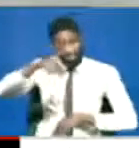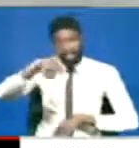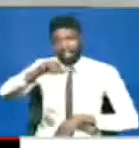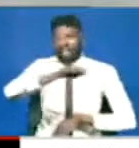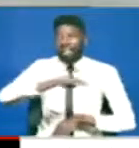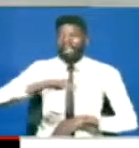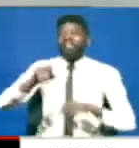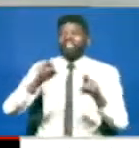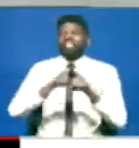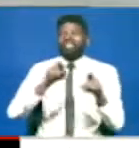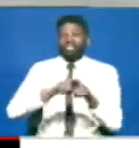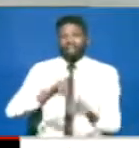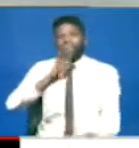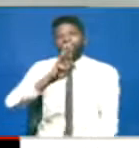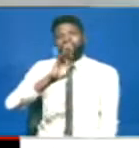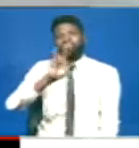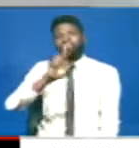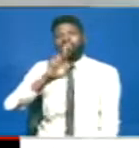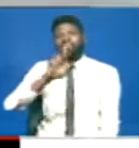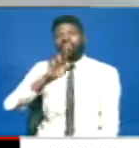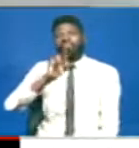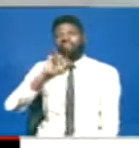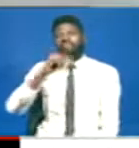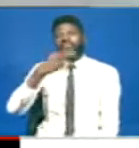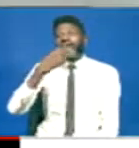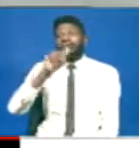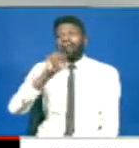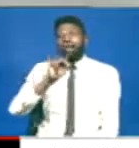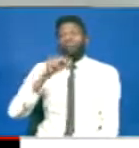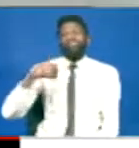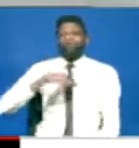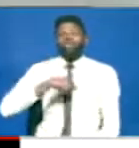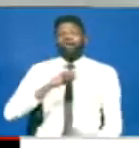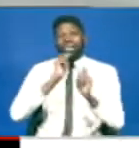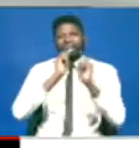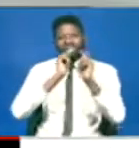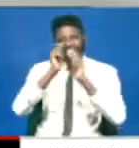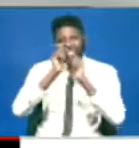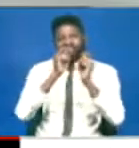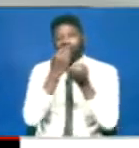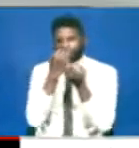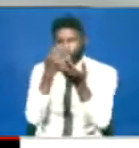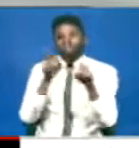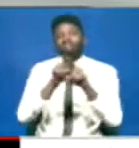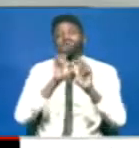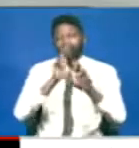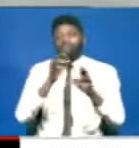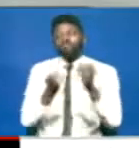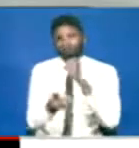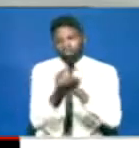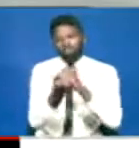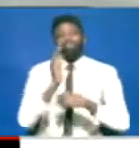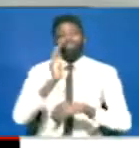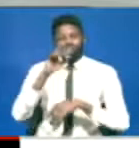bring you all the reports, all the interviews, and what you need to know as far as the Kenyan contingent